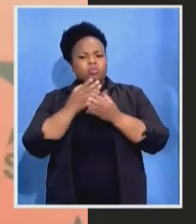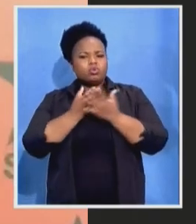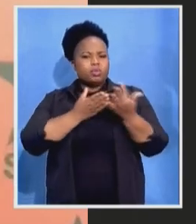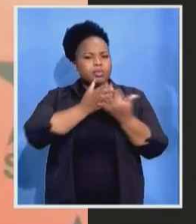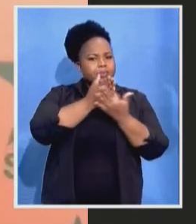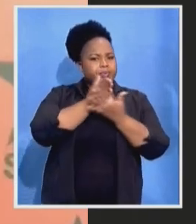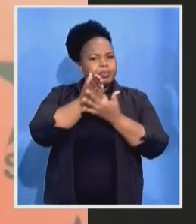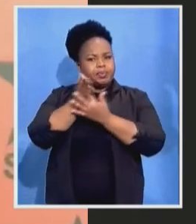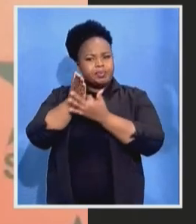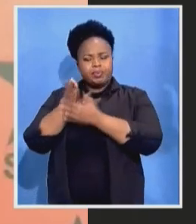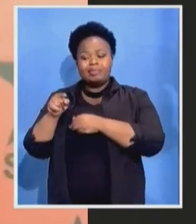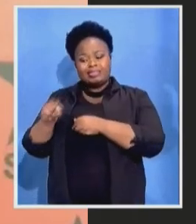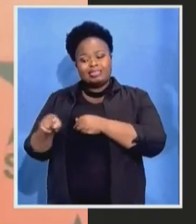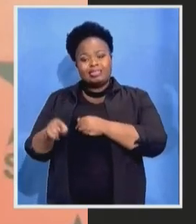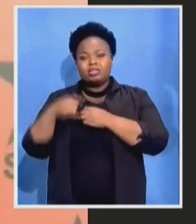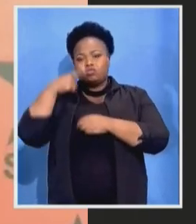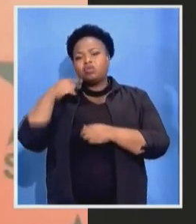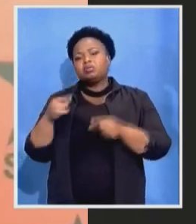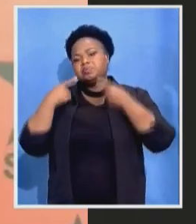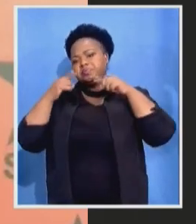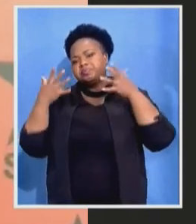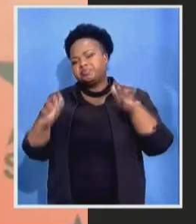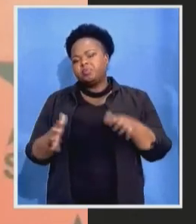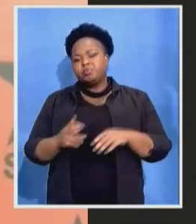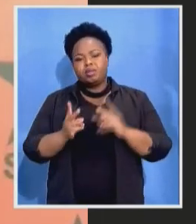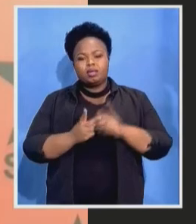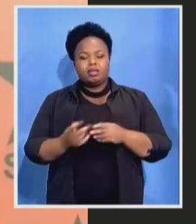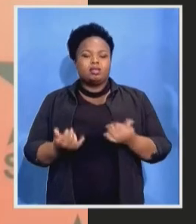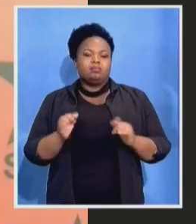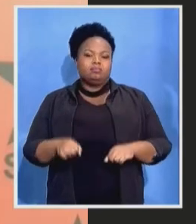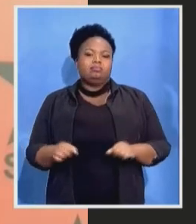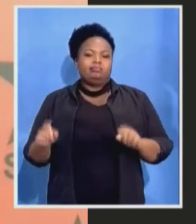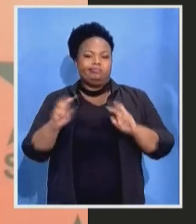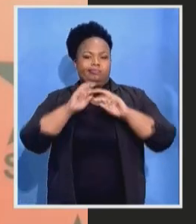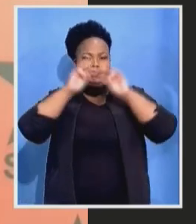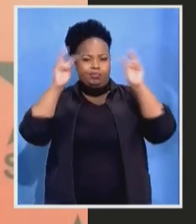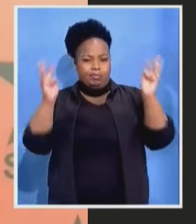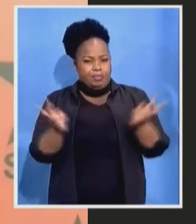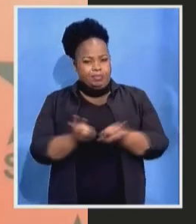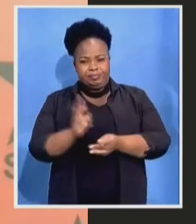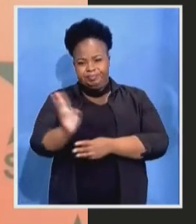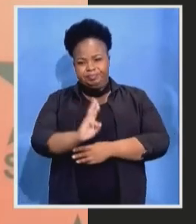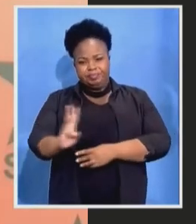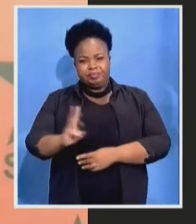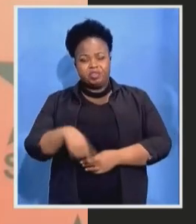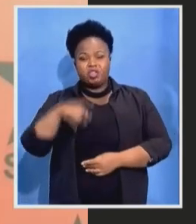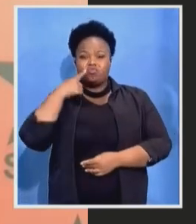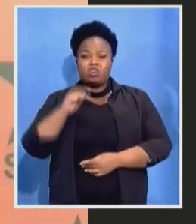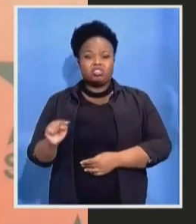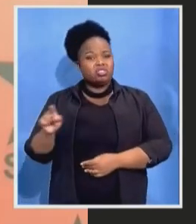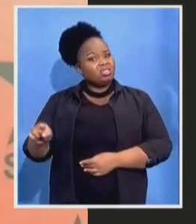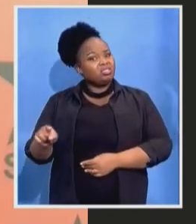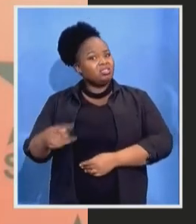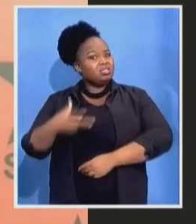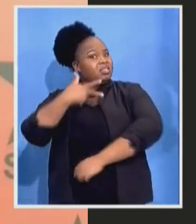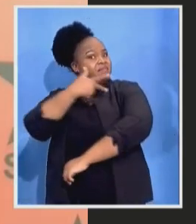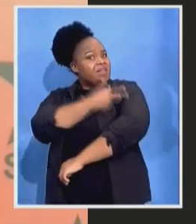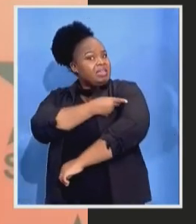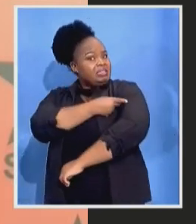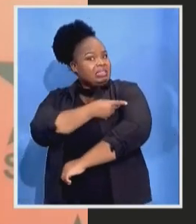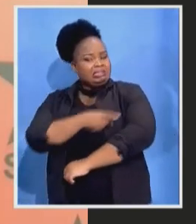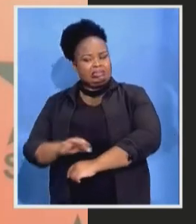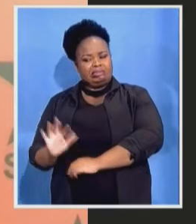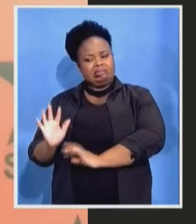world condemned the Russian vaccine because there's been a